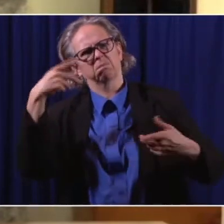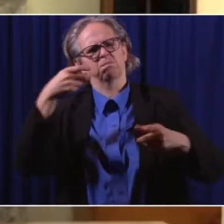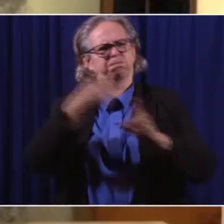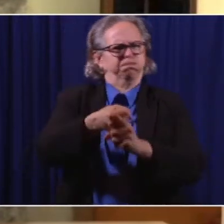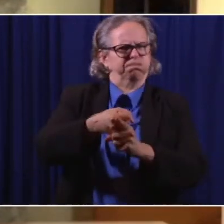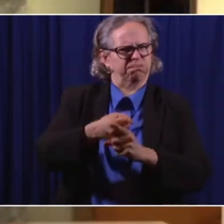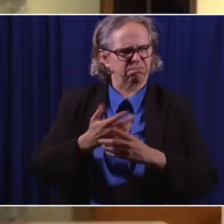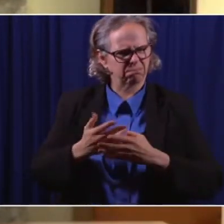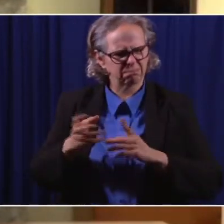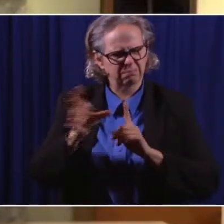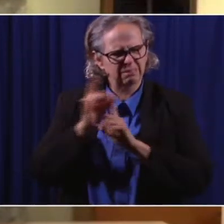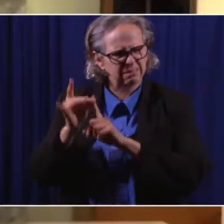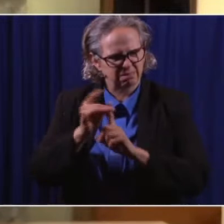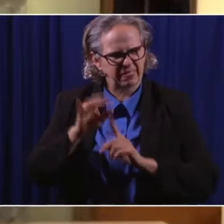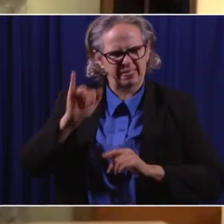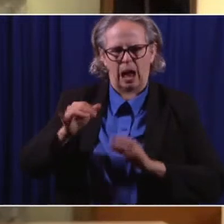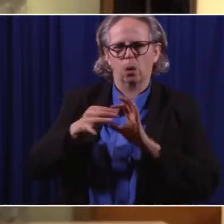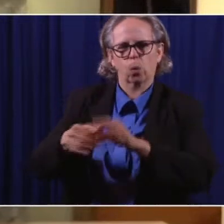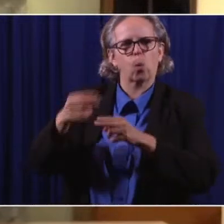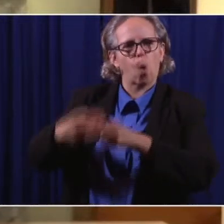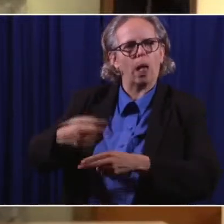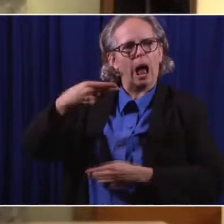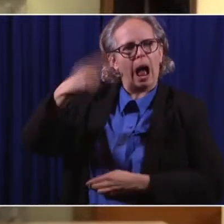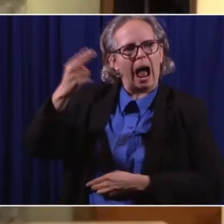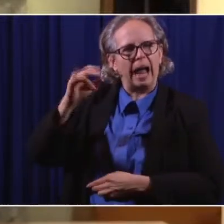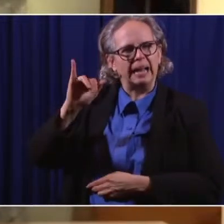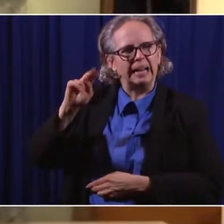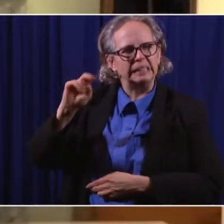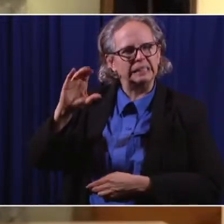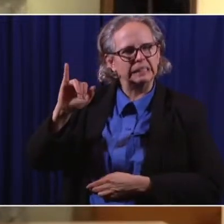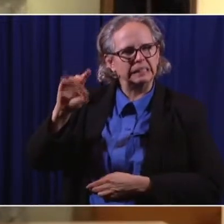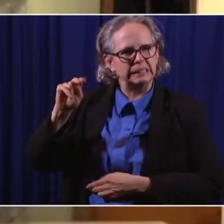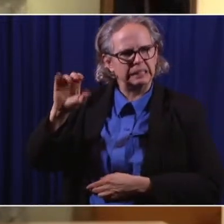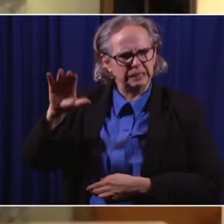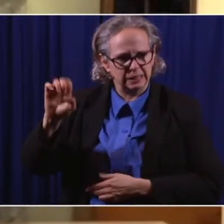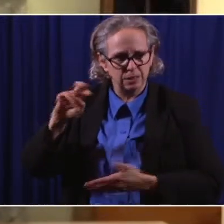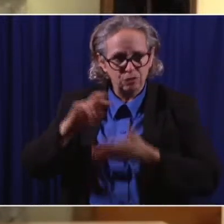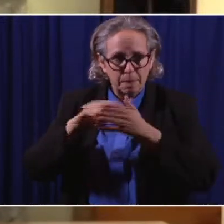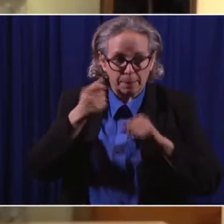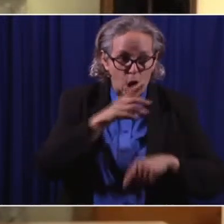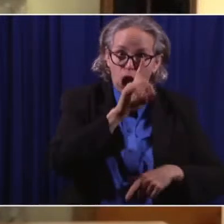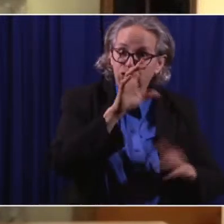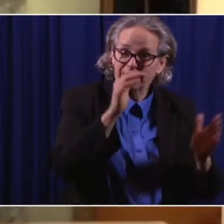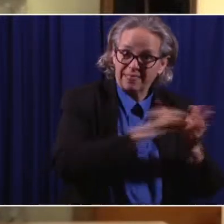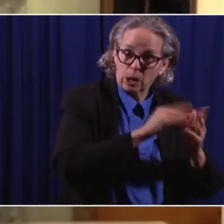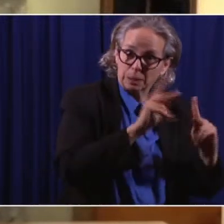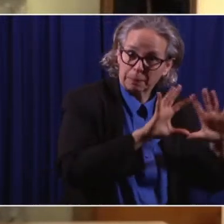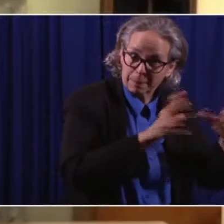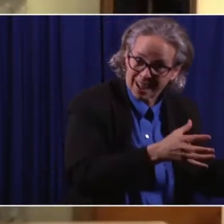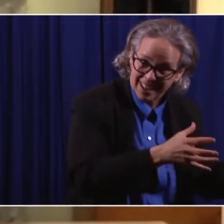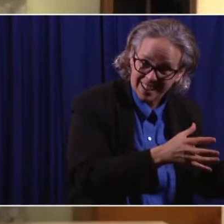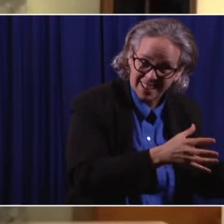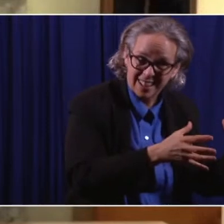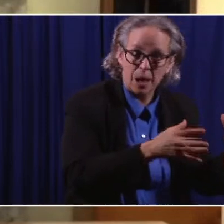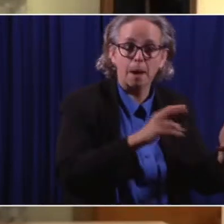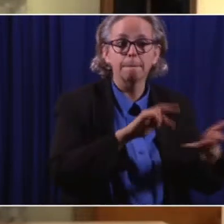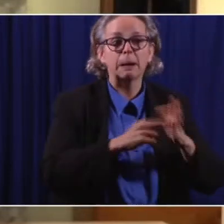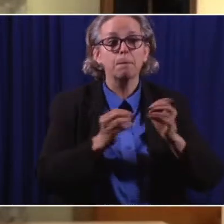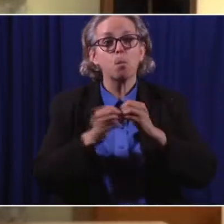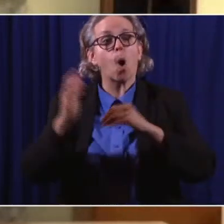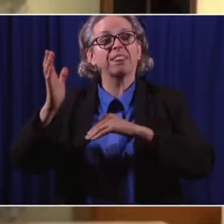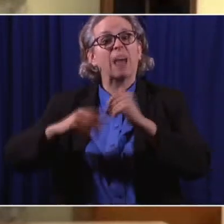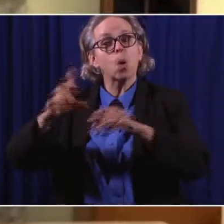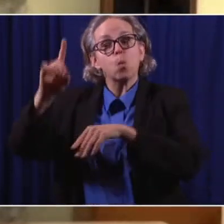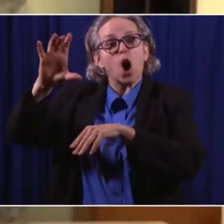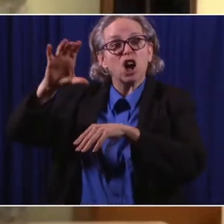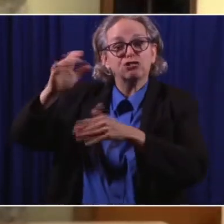incident counties. Again, that means there's over 100,000 per 100,000 cases is